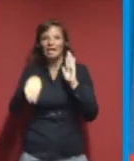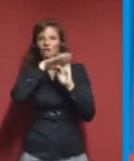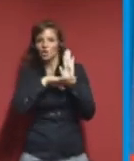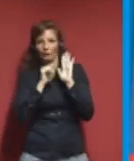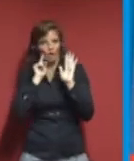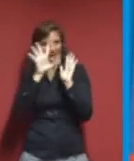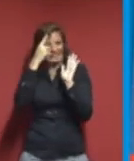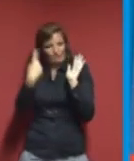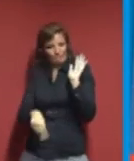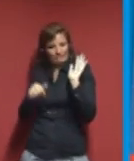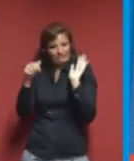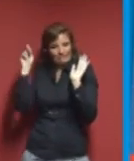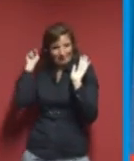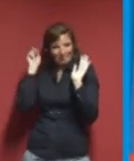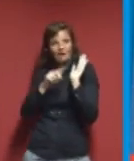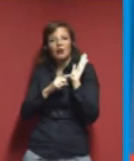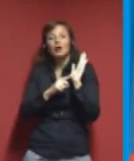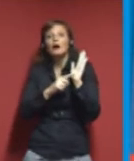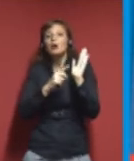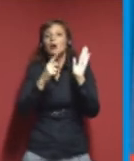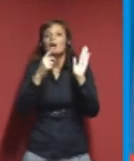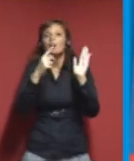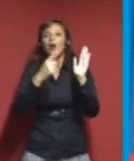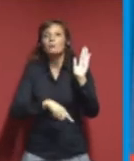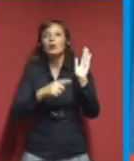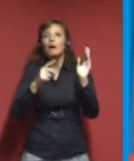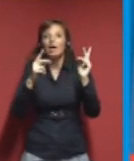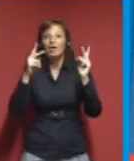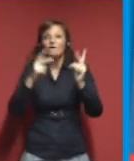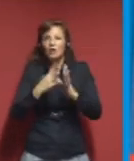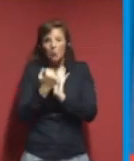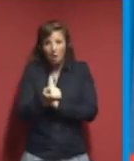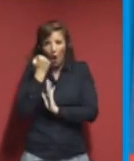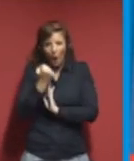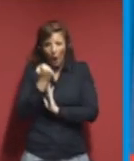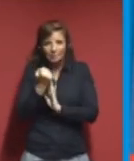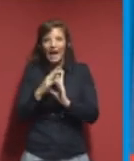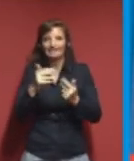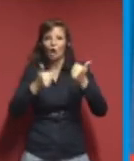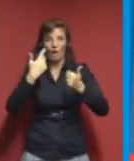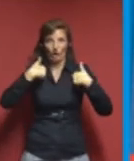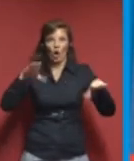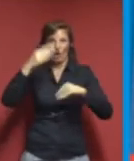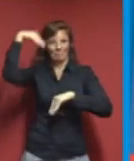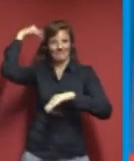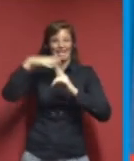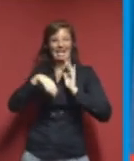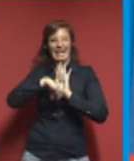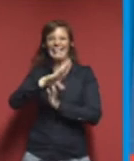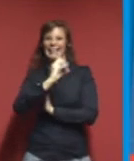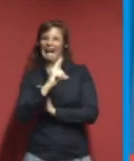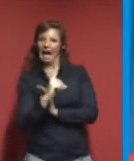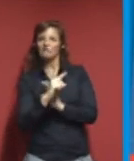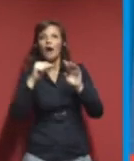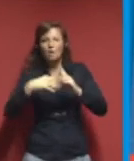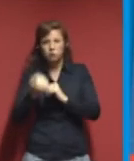is literally 10,000 times more powerful than the CAD software I was using in the 80s, and it's free. Here are